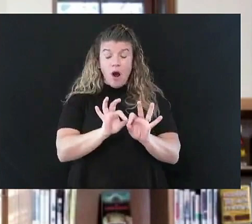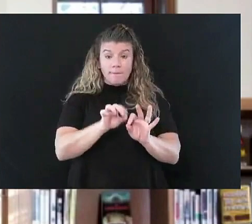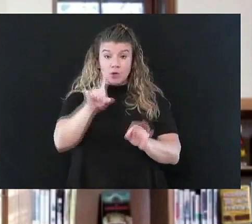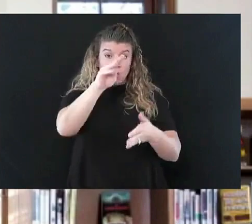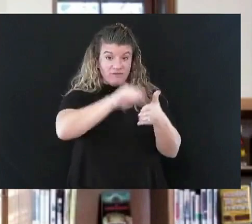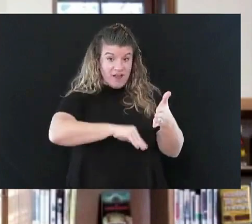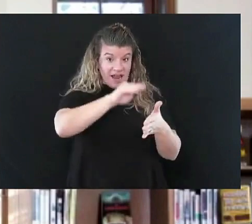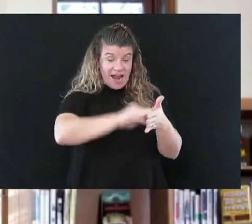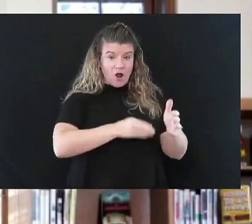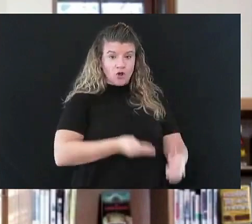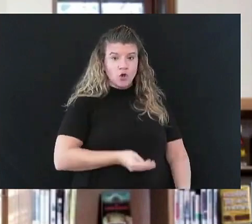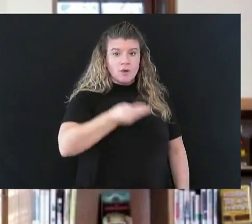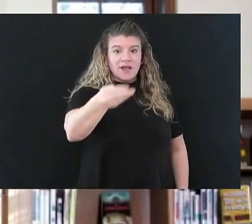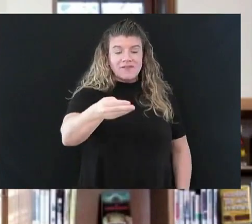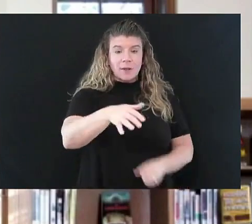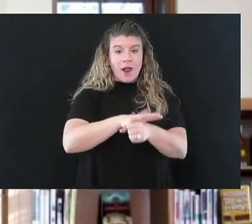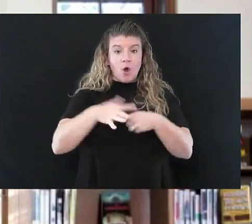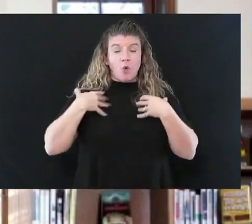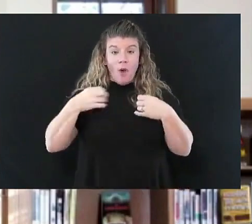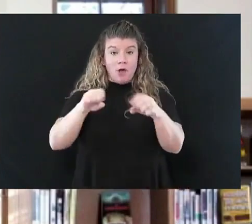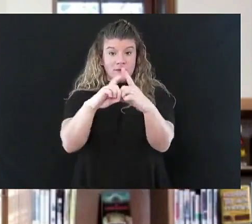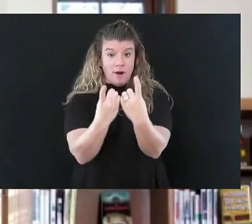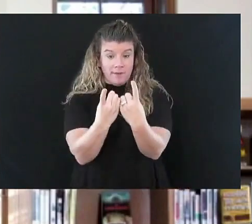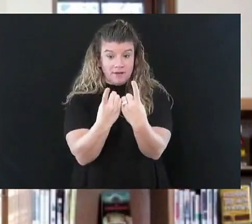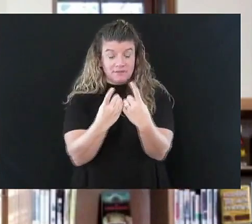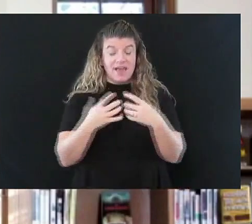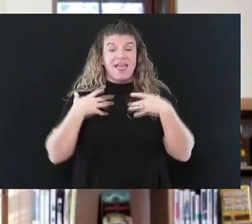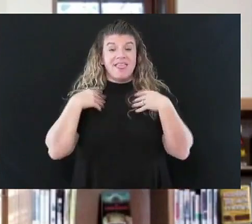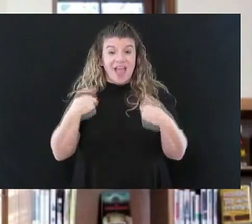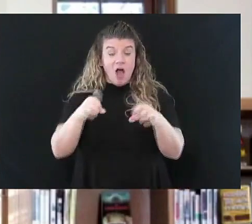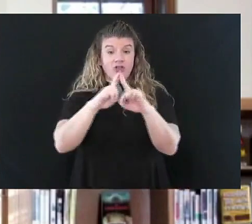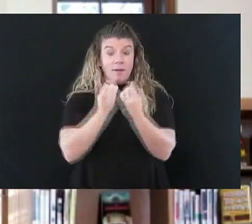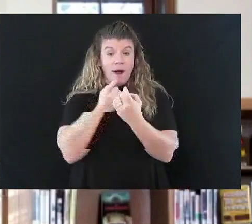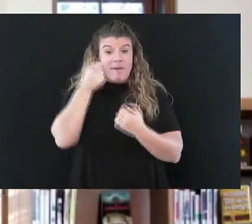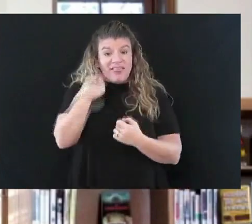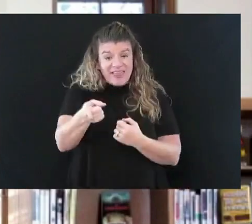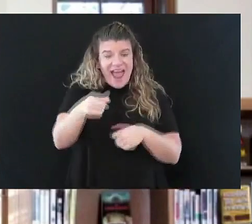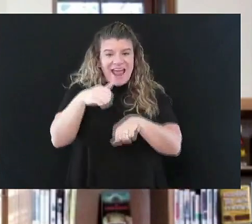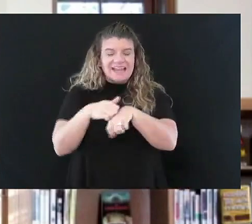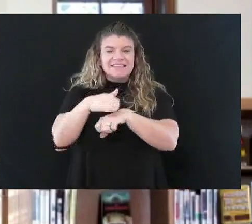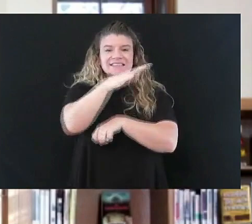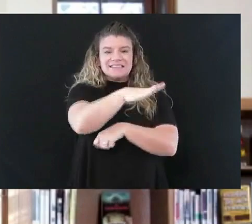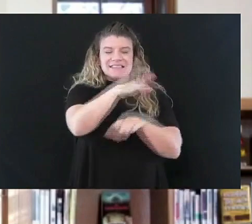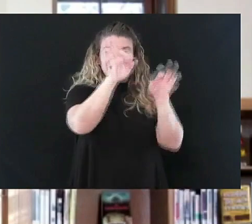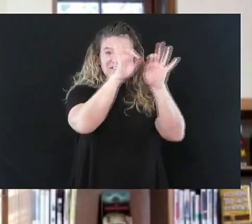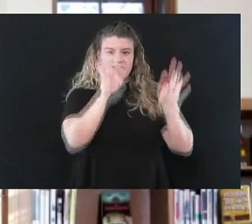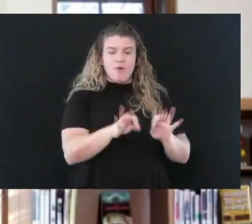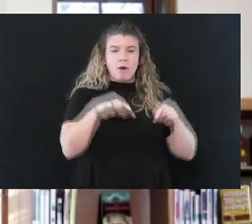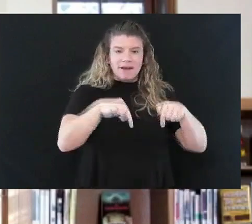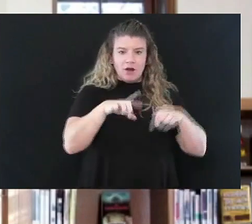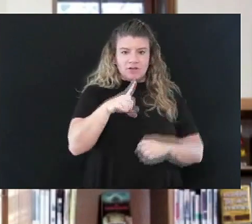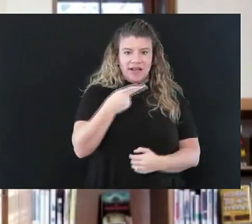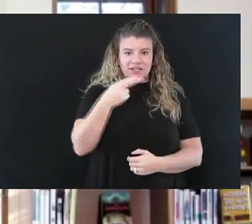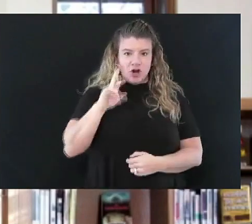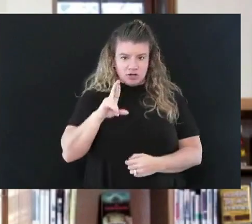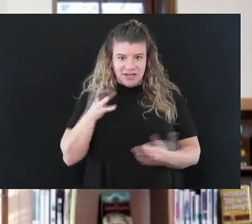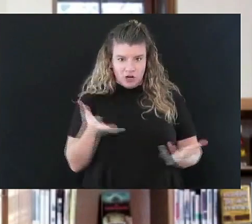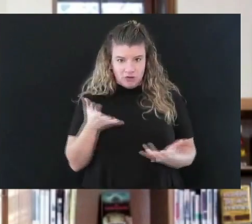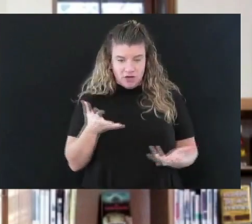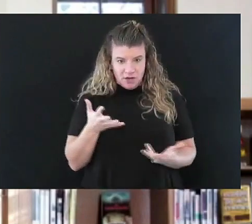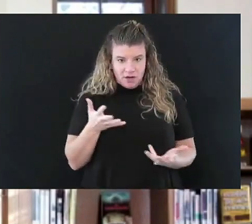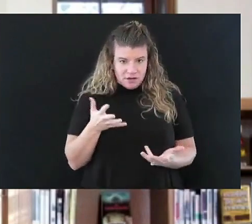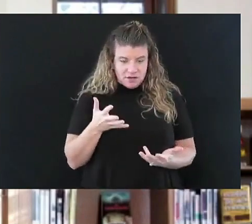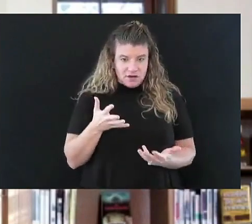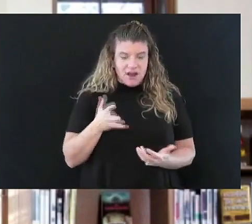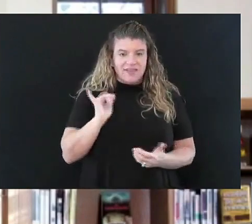immediately to the local health department. The health department then immediately sends that to us at DHHR, which is